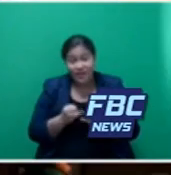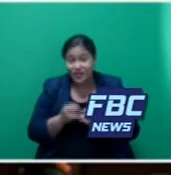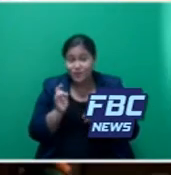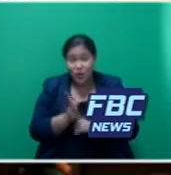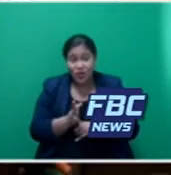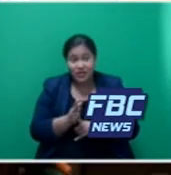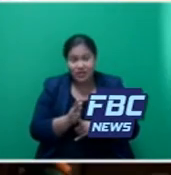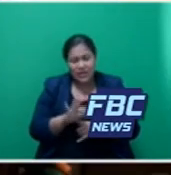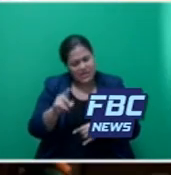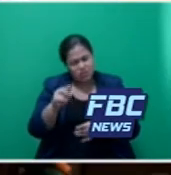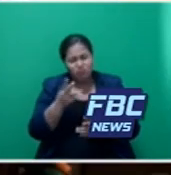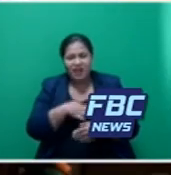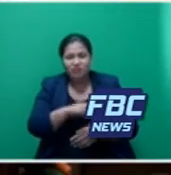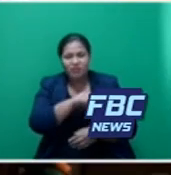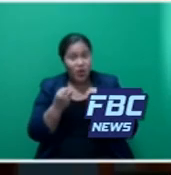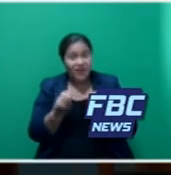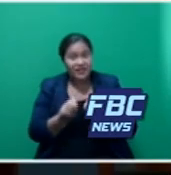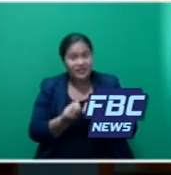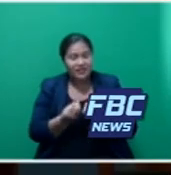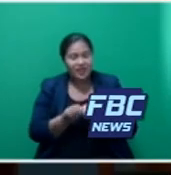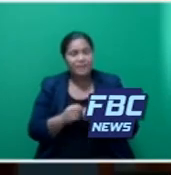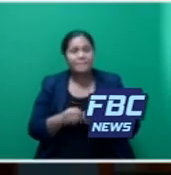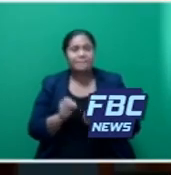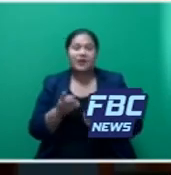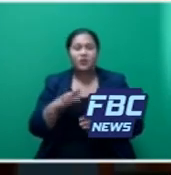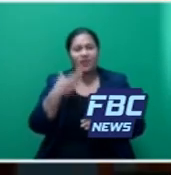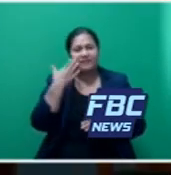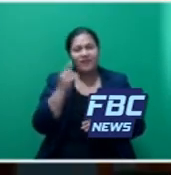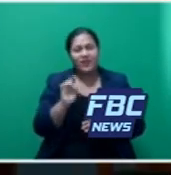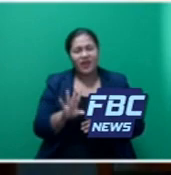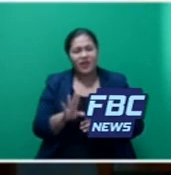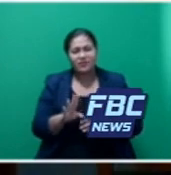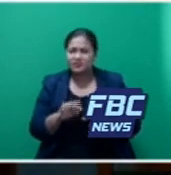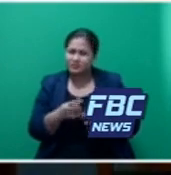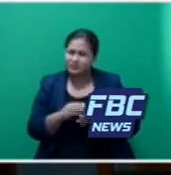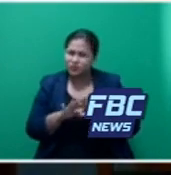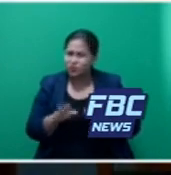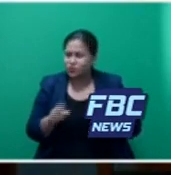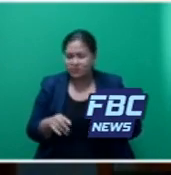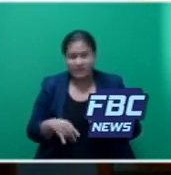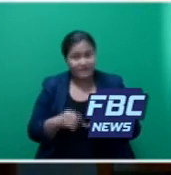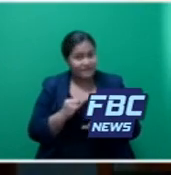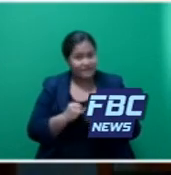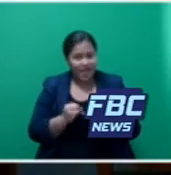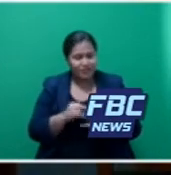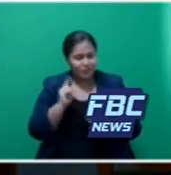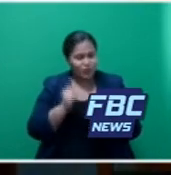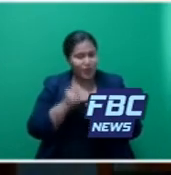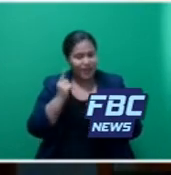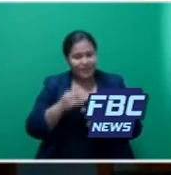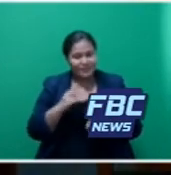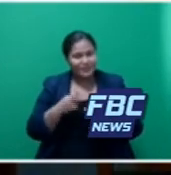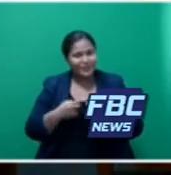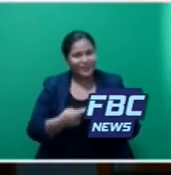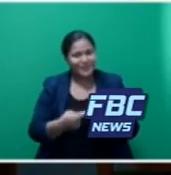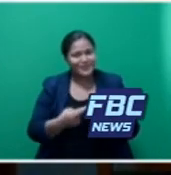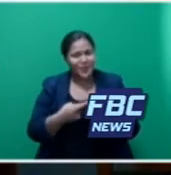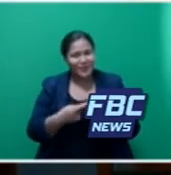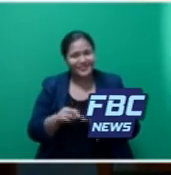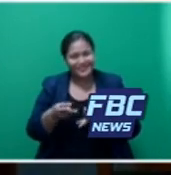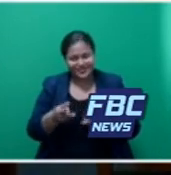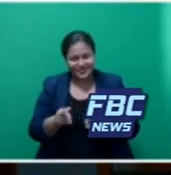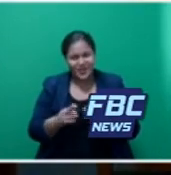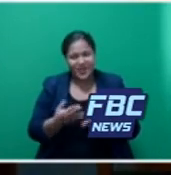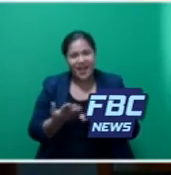all schools in the affected areas. Children were very quick to respond to the counseling tactics,